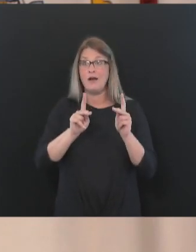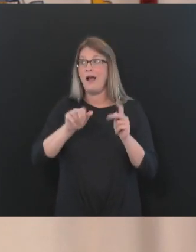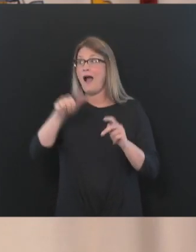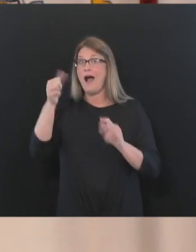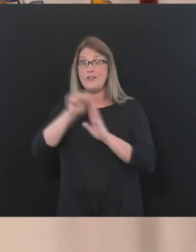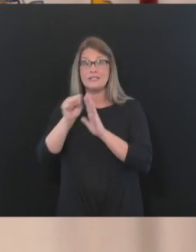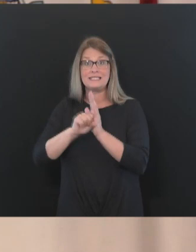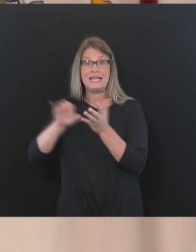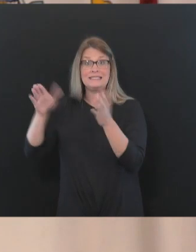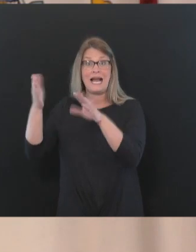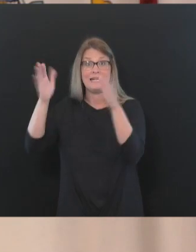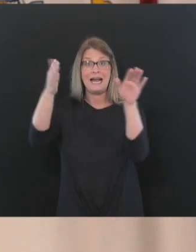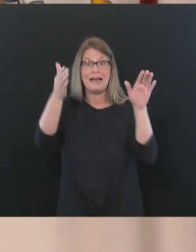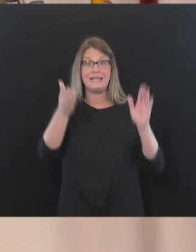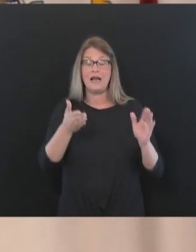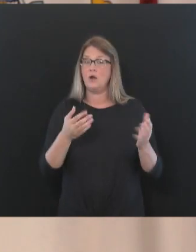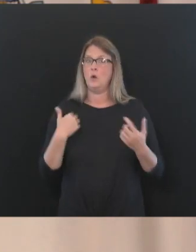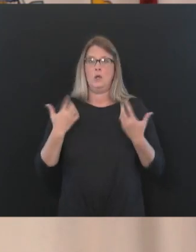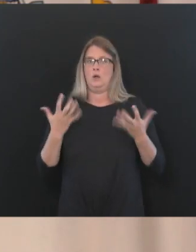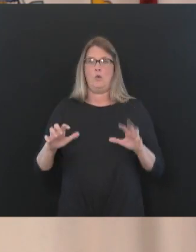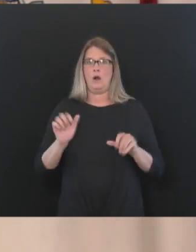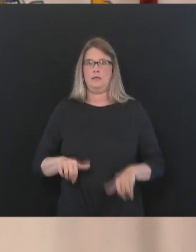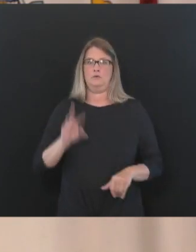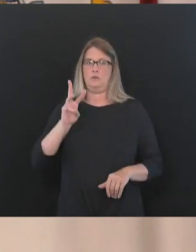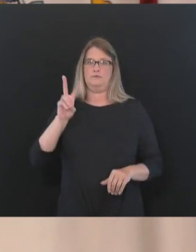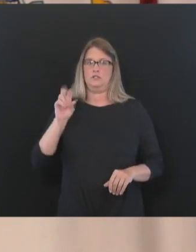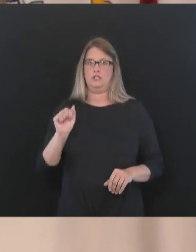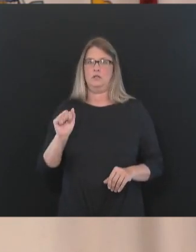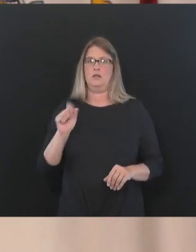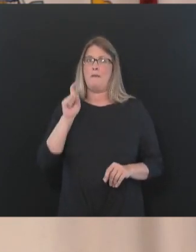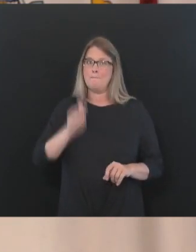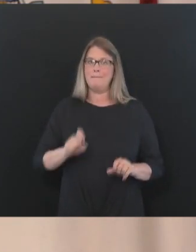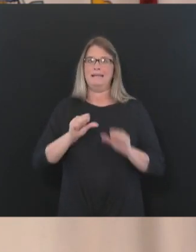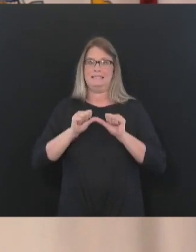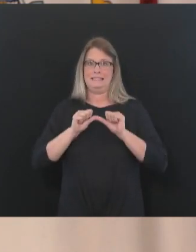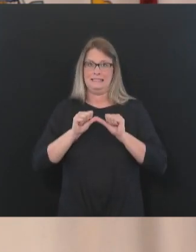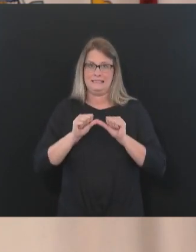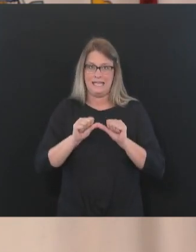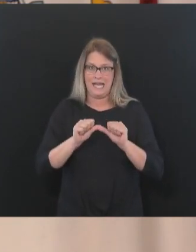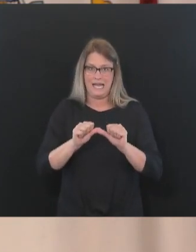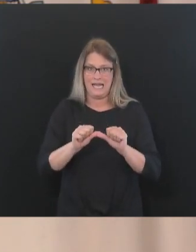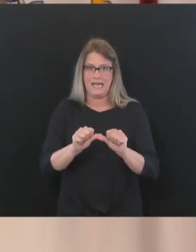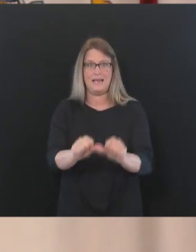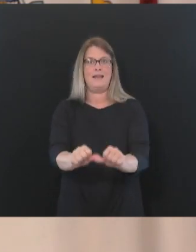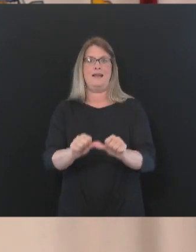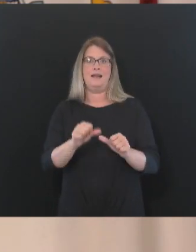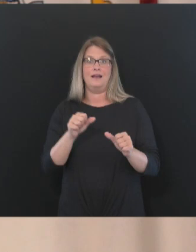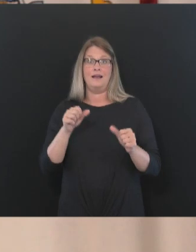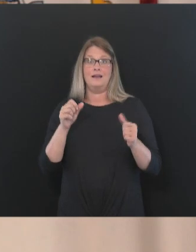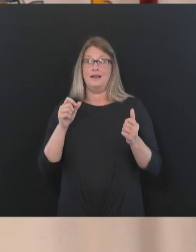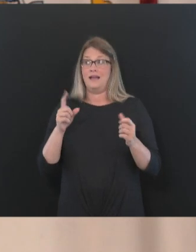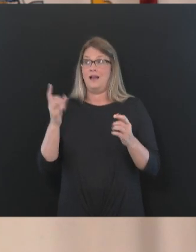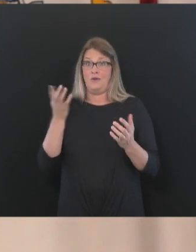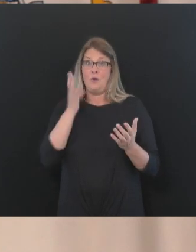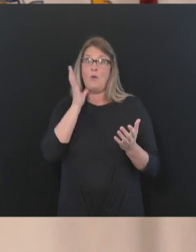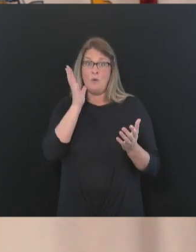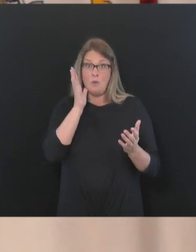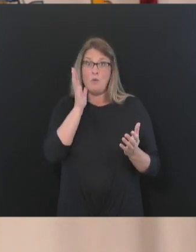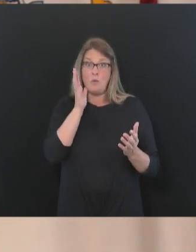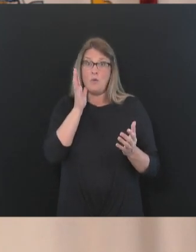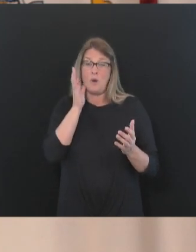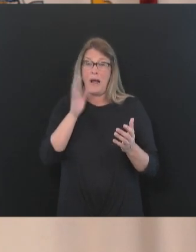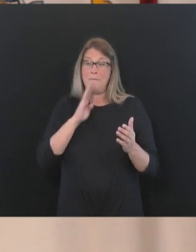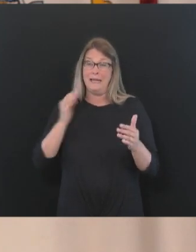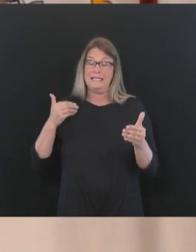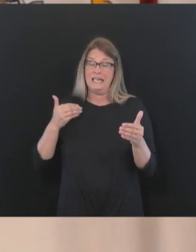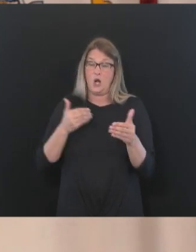you've got to listen, and we've got to stay the course. The storm is either close upon us,